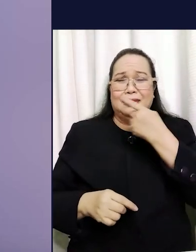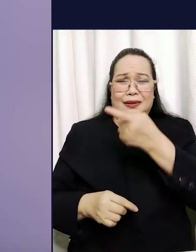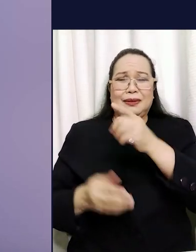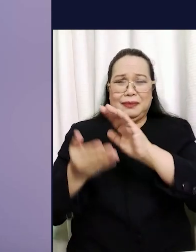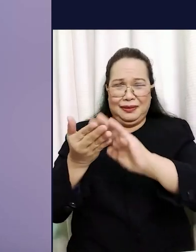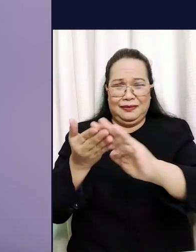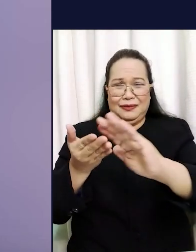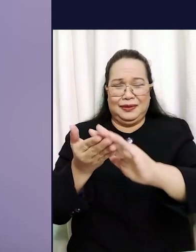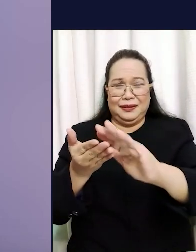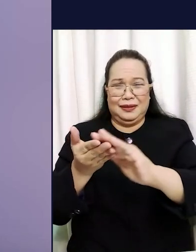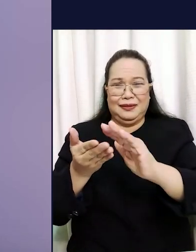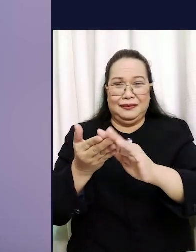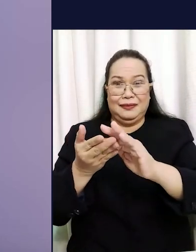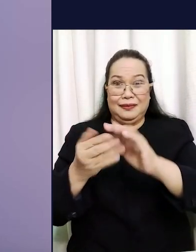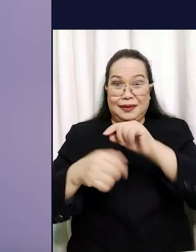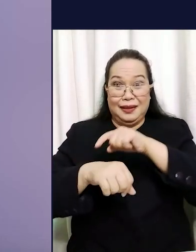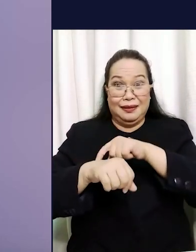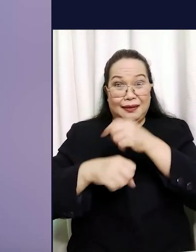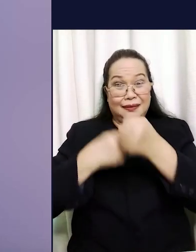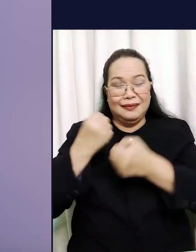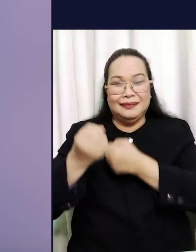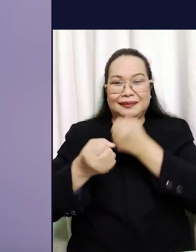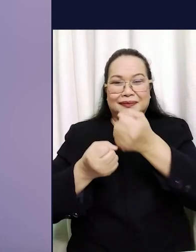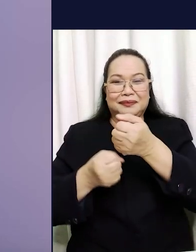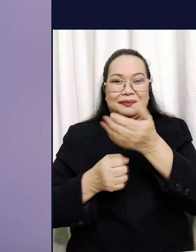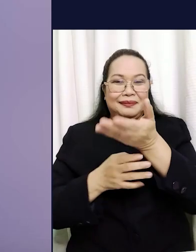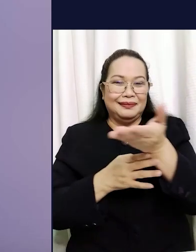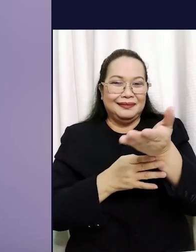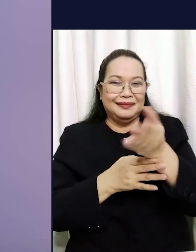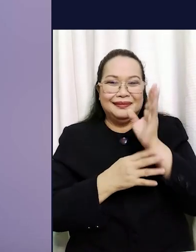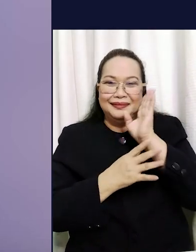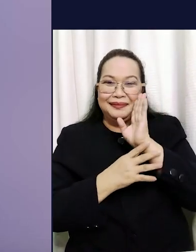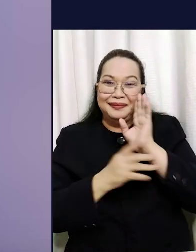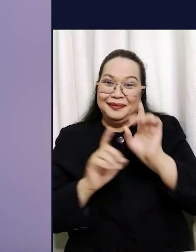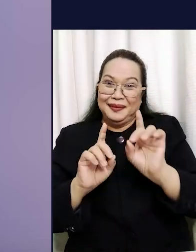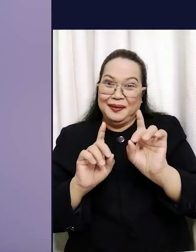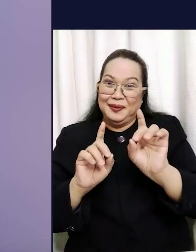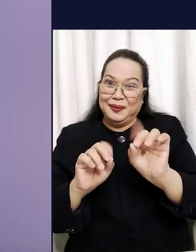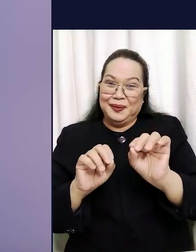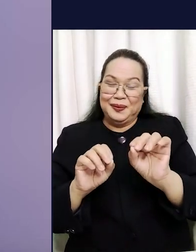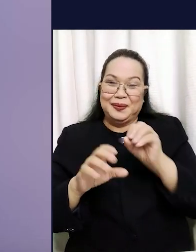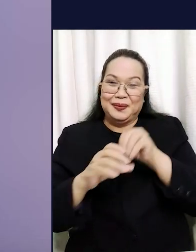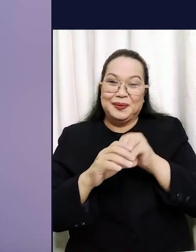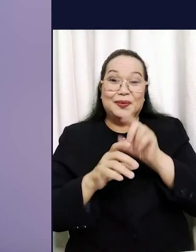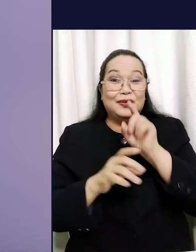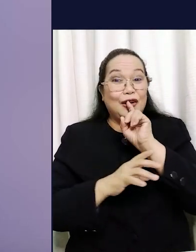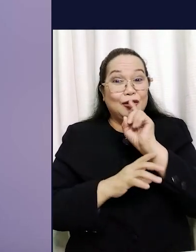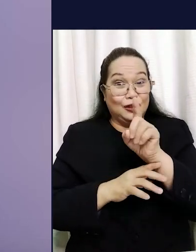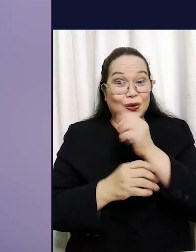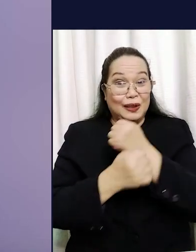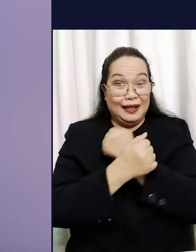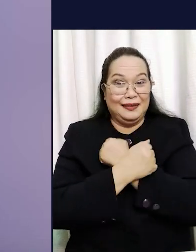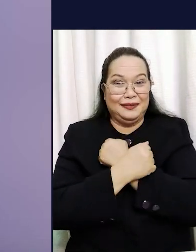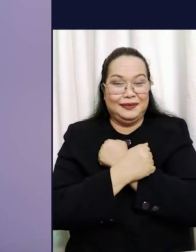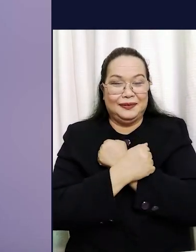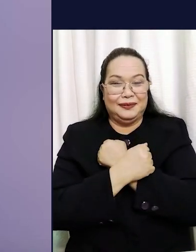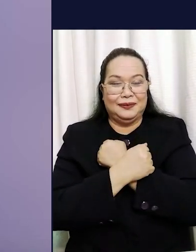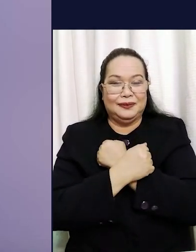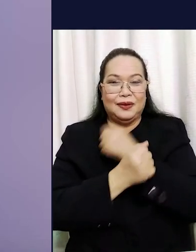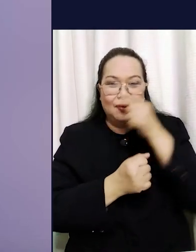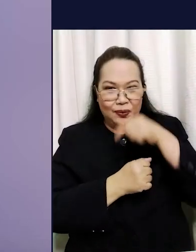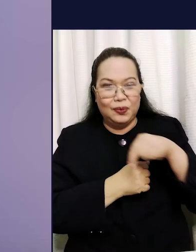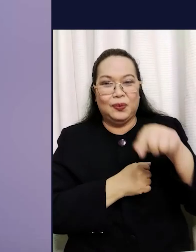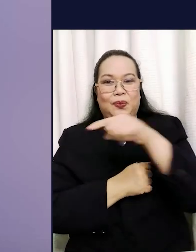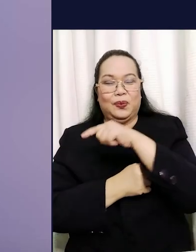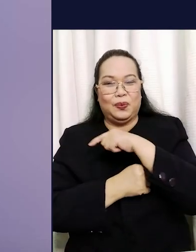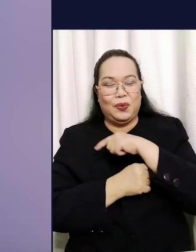genuine love, we are storing up for ourselves treasures in heaven where dust and